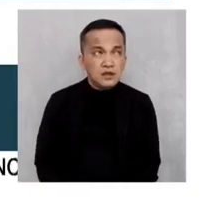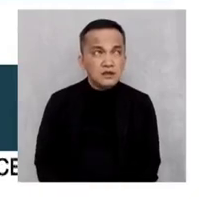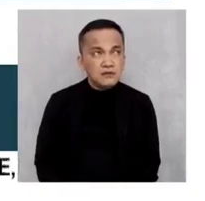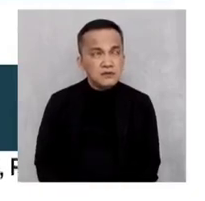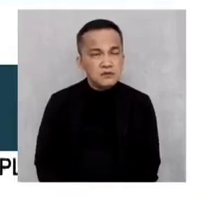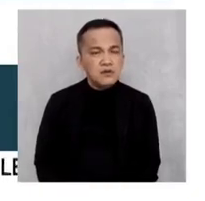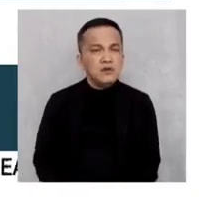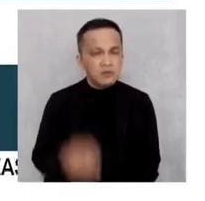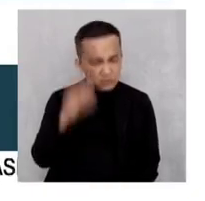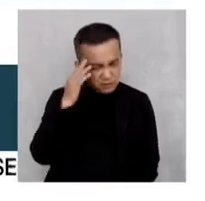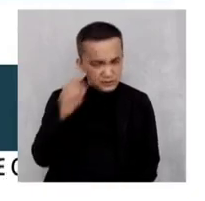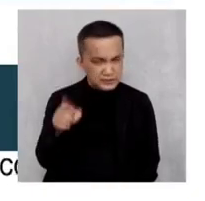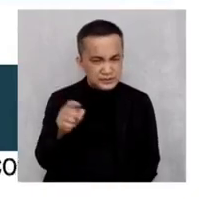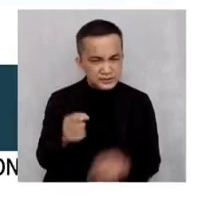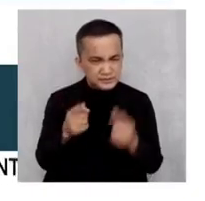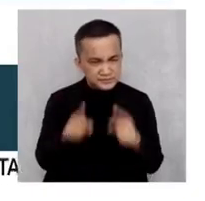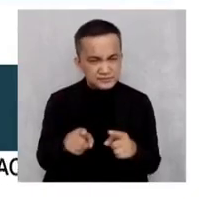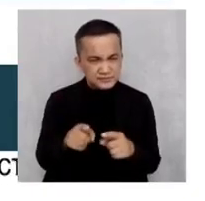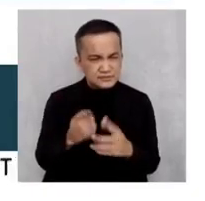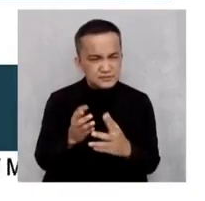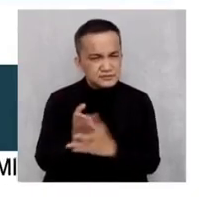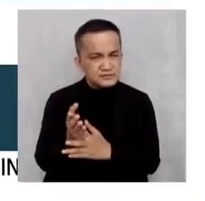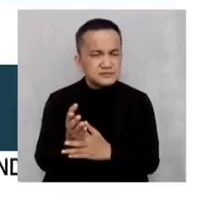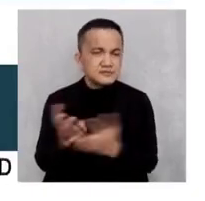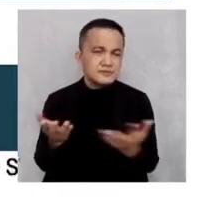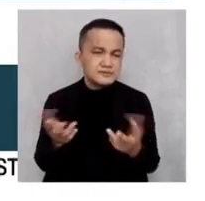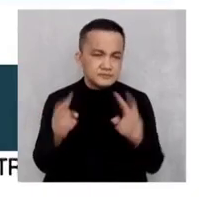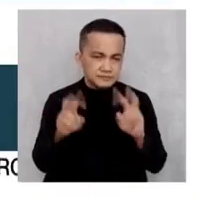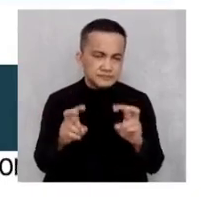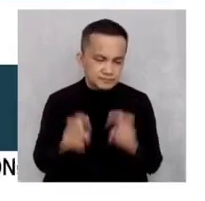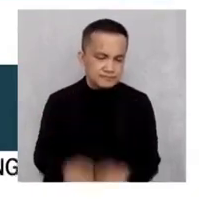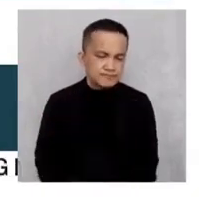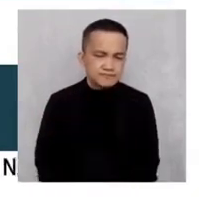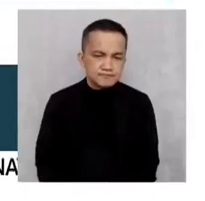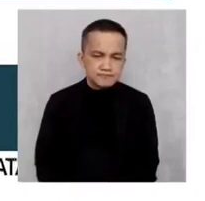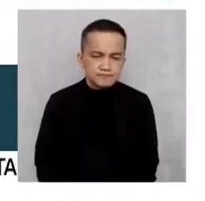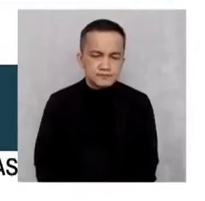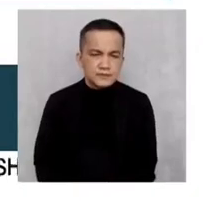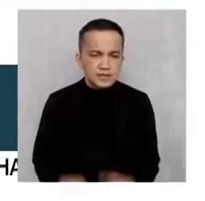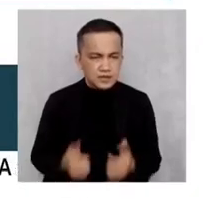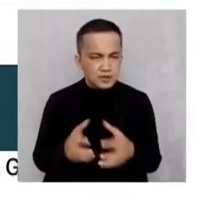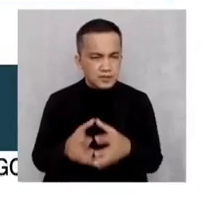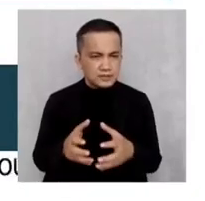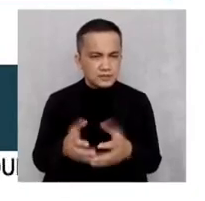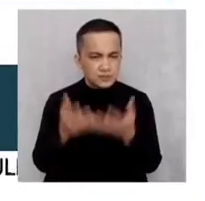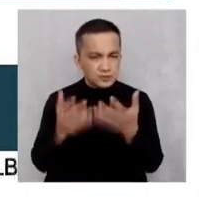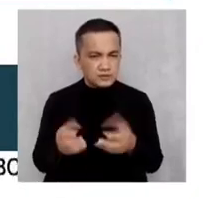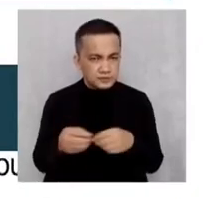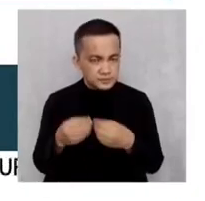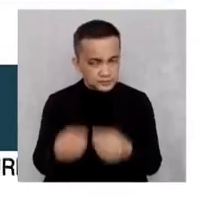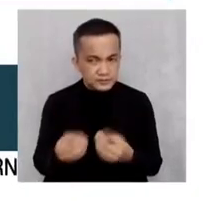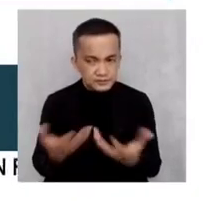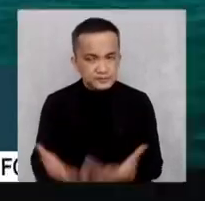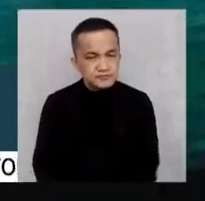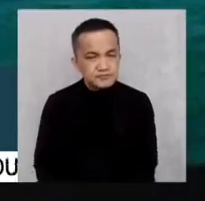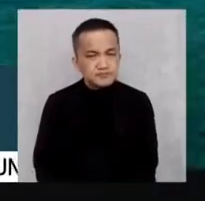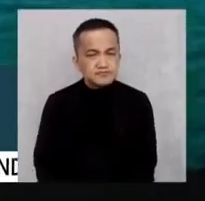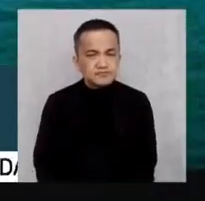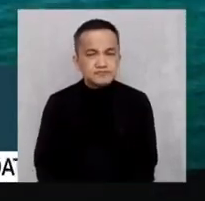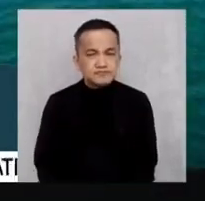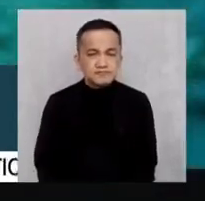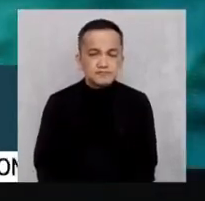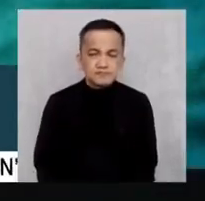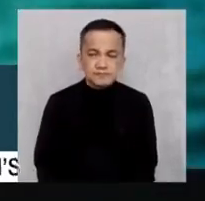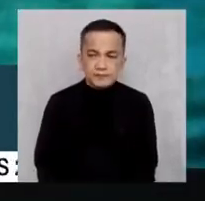know that this is happening through an investigation? How much weight do you put into that? Well, and at the moment, you